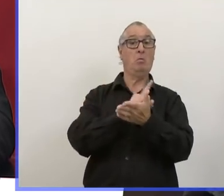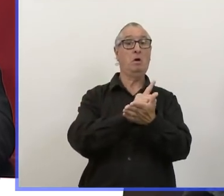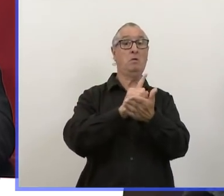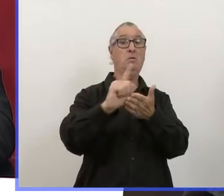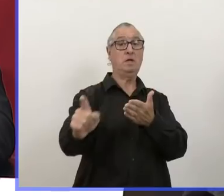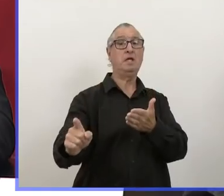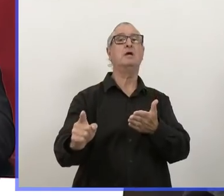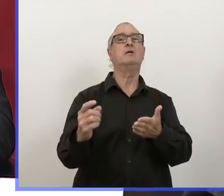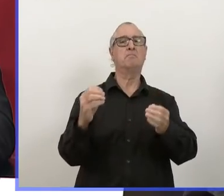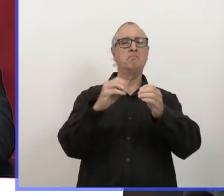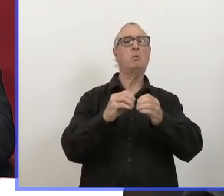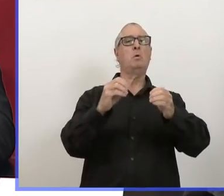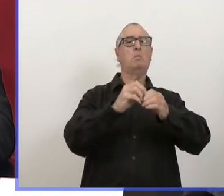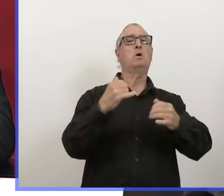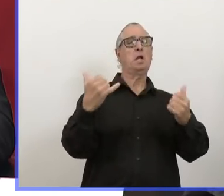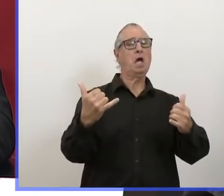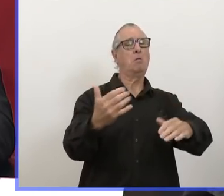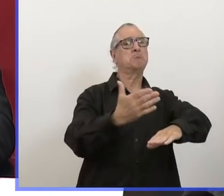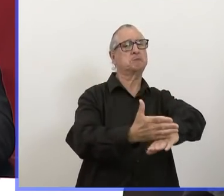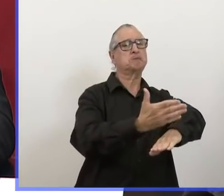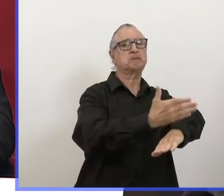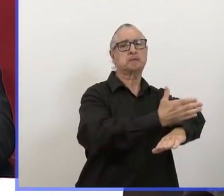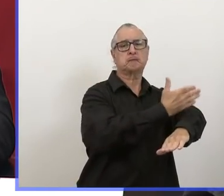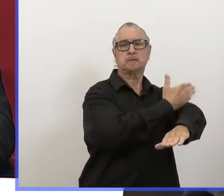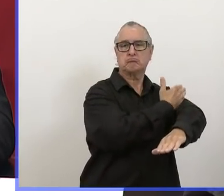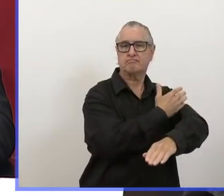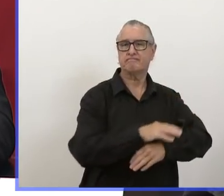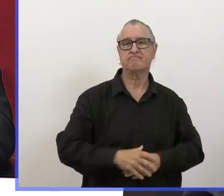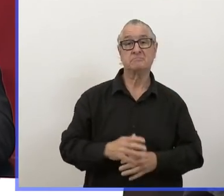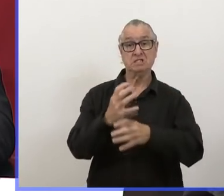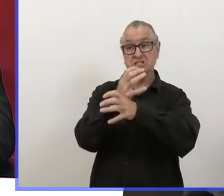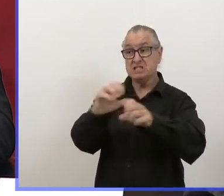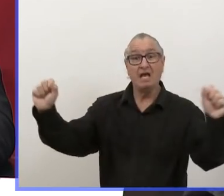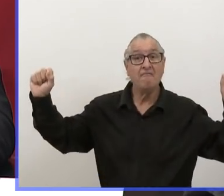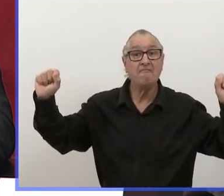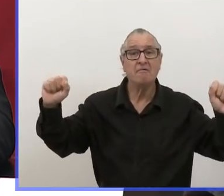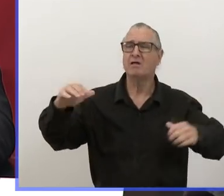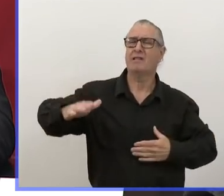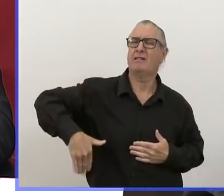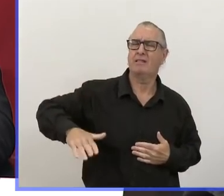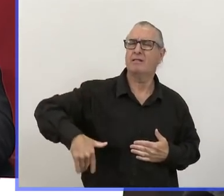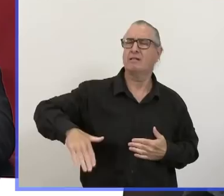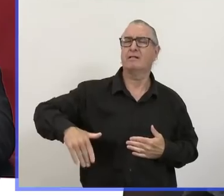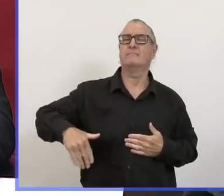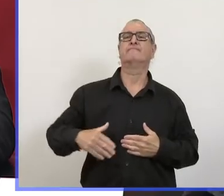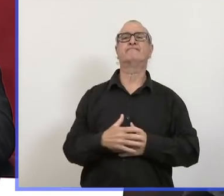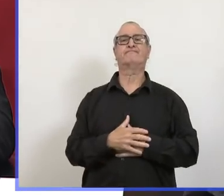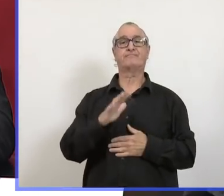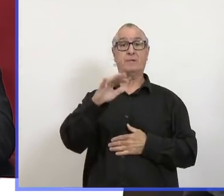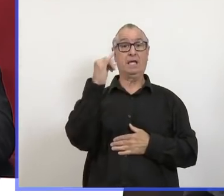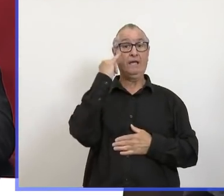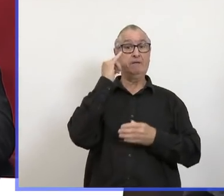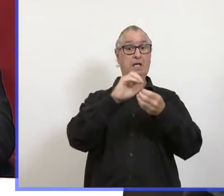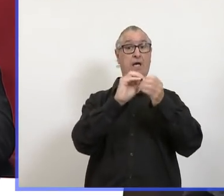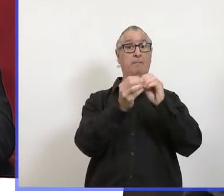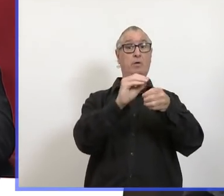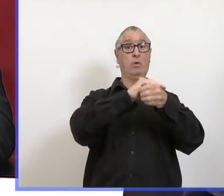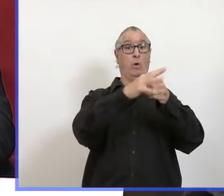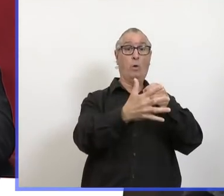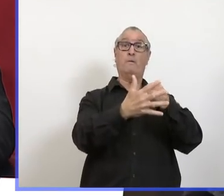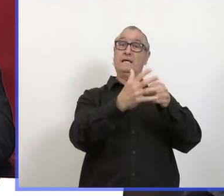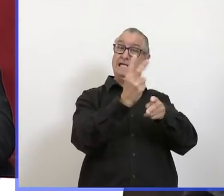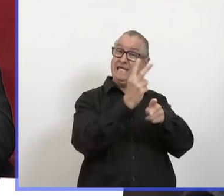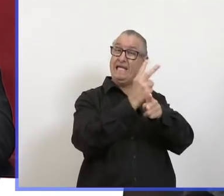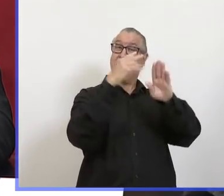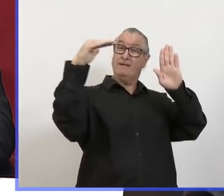woods yet. Our day-to-day case numbers are getting a bit better, but our healthcare system is still struggling. There are still too many people